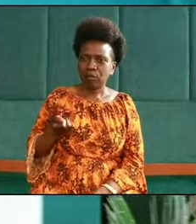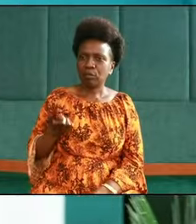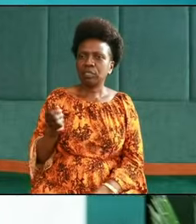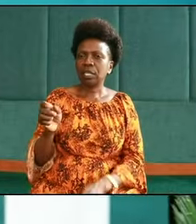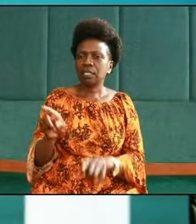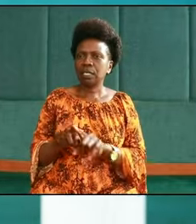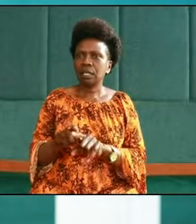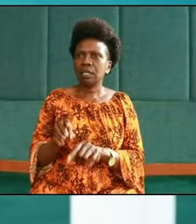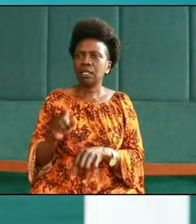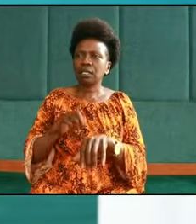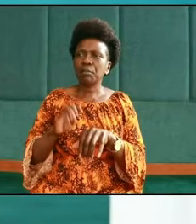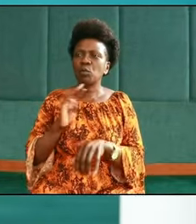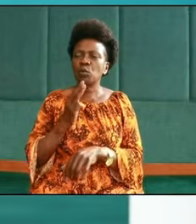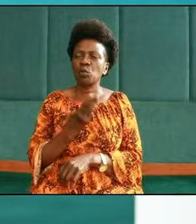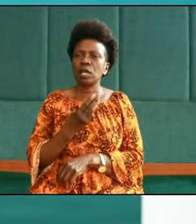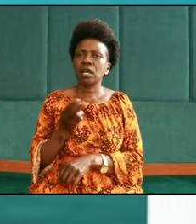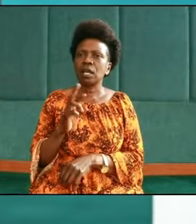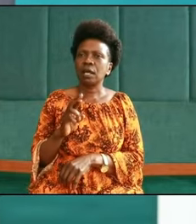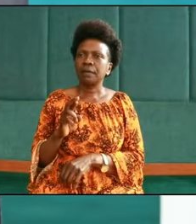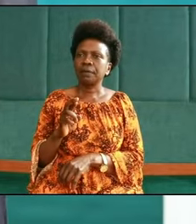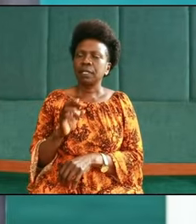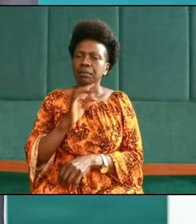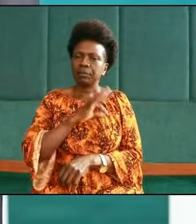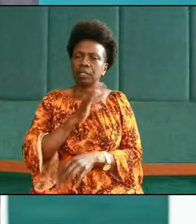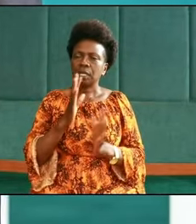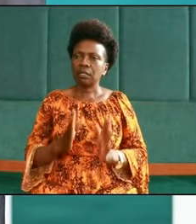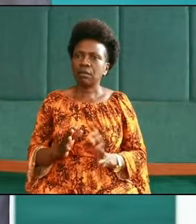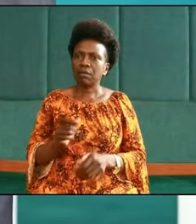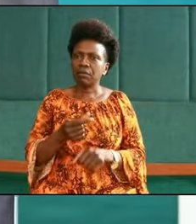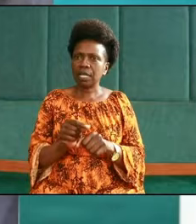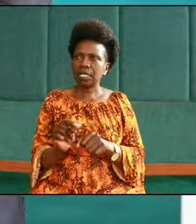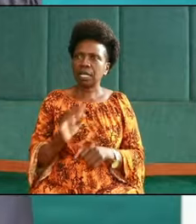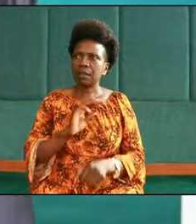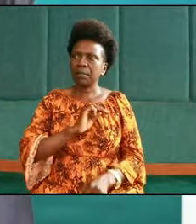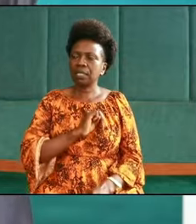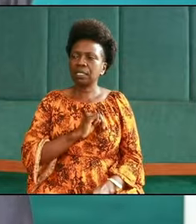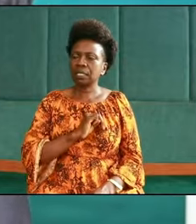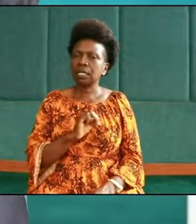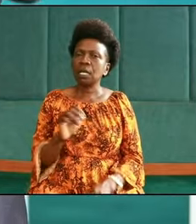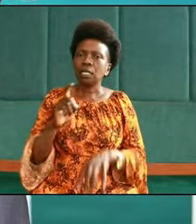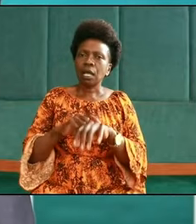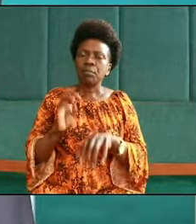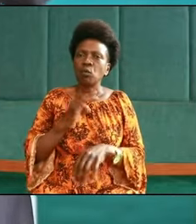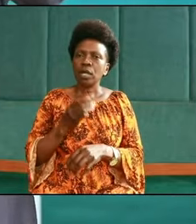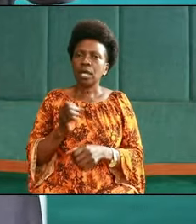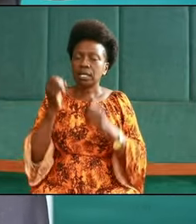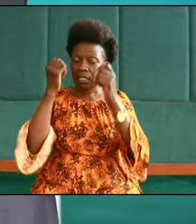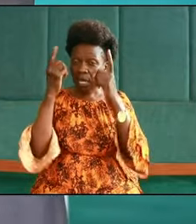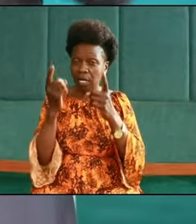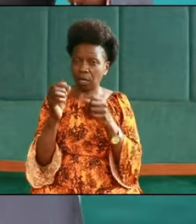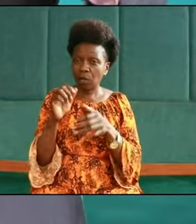When we are beneficiaries of grace and mercy, when we understand what